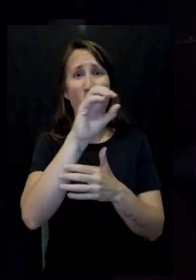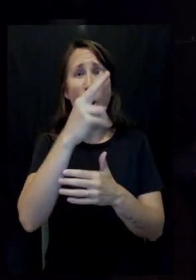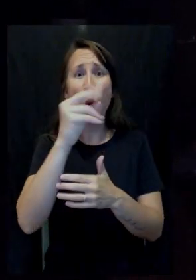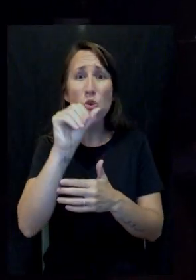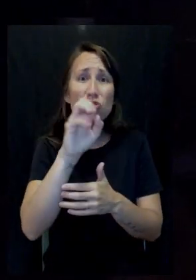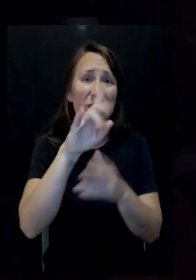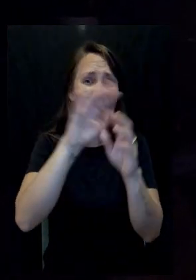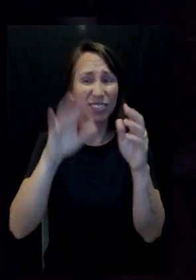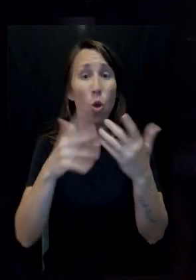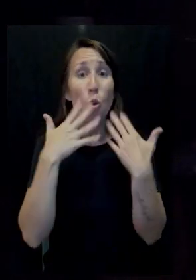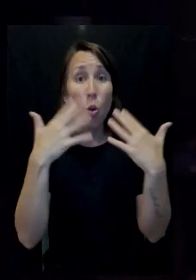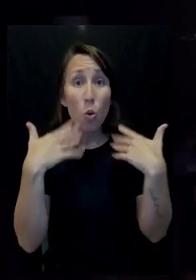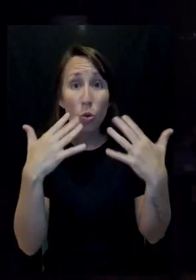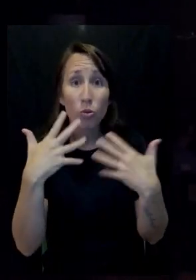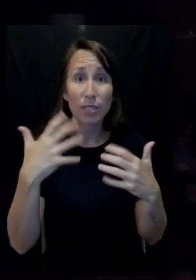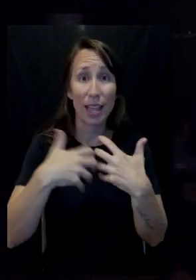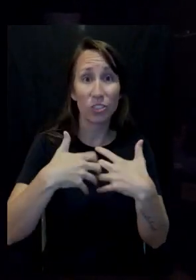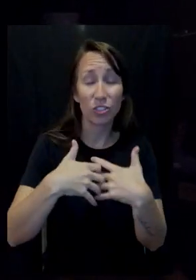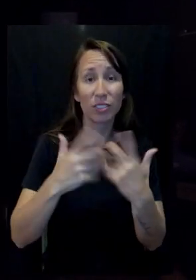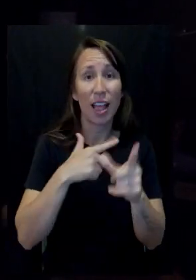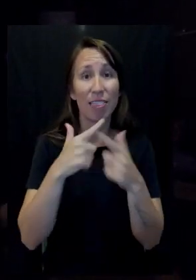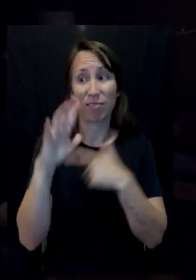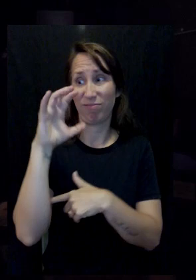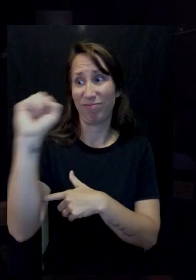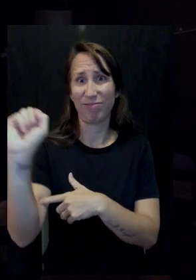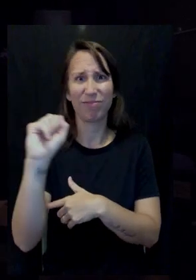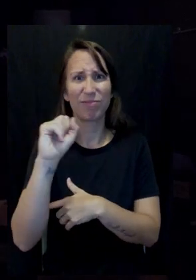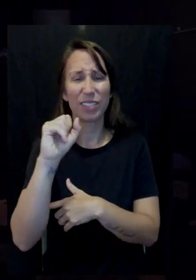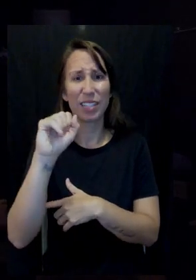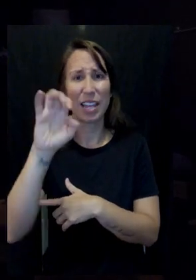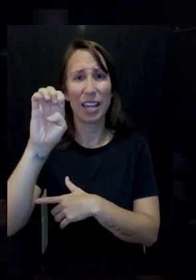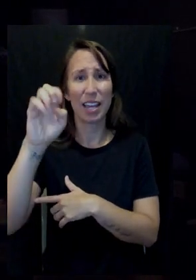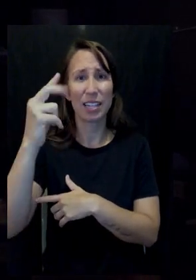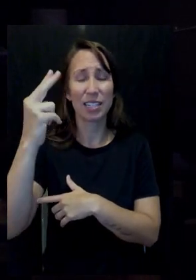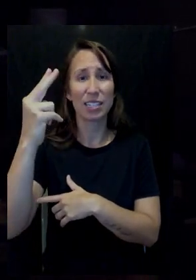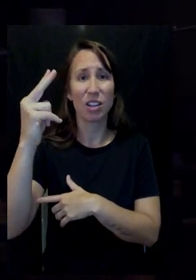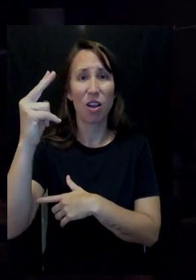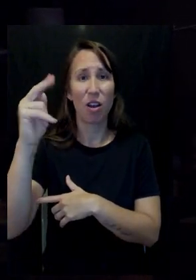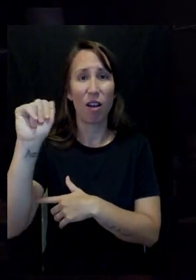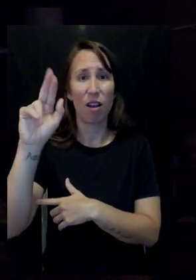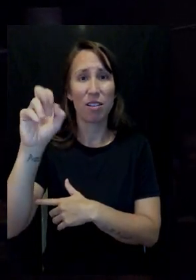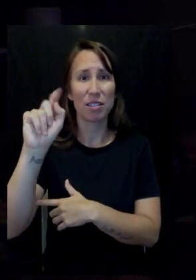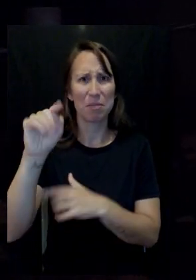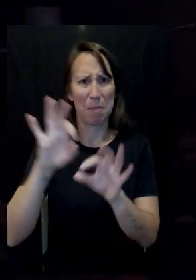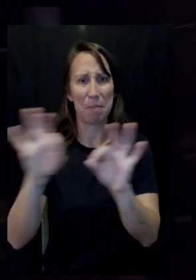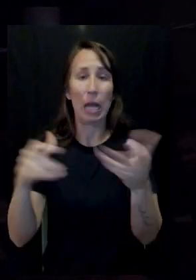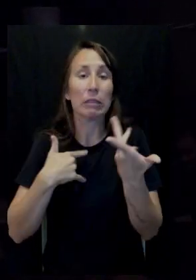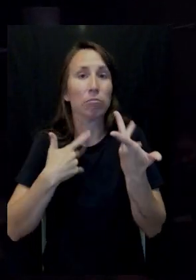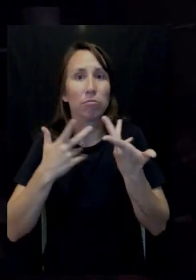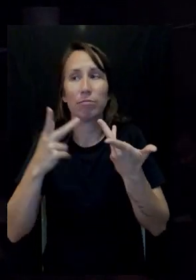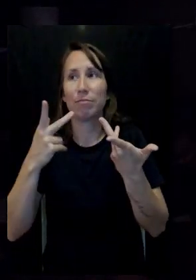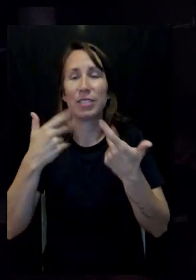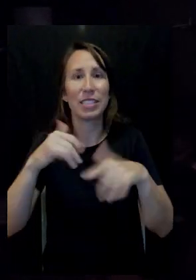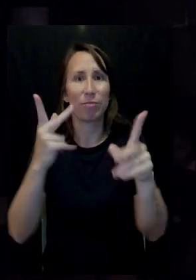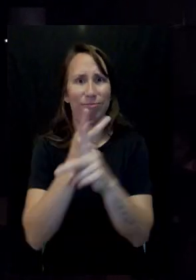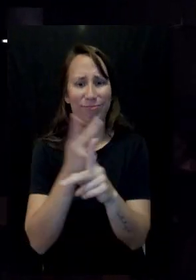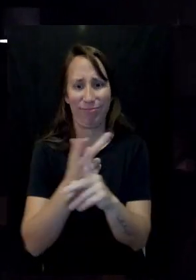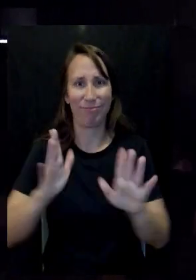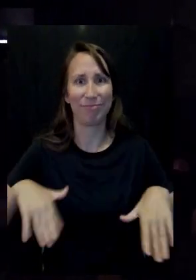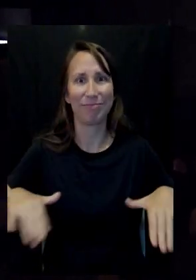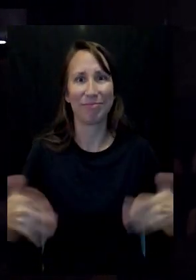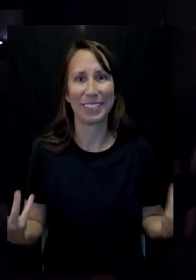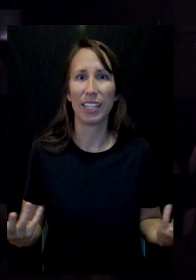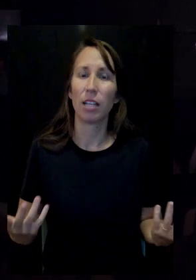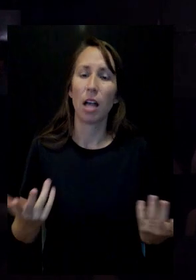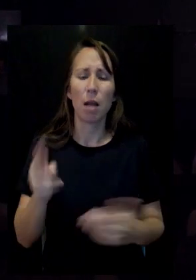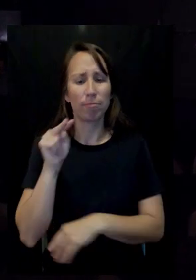hoses, cools the engine down, and then leaves through an exhaust pipe. I still haven't worked it out yet.